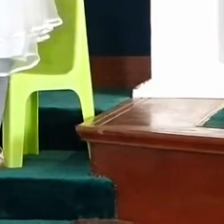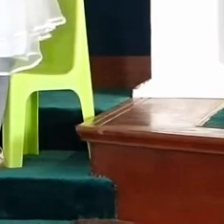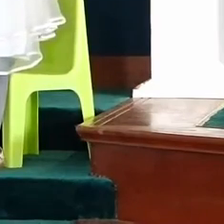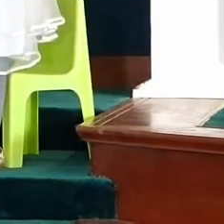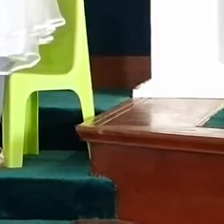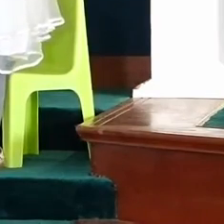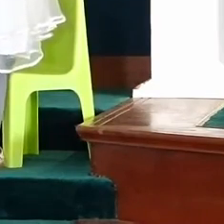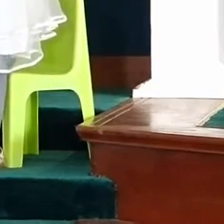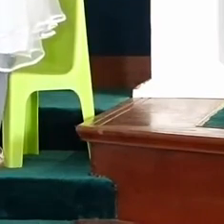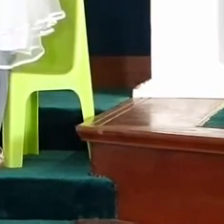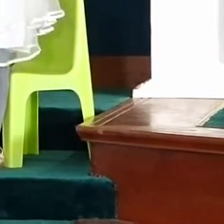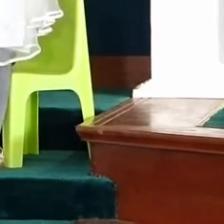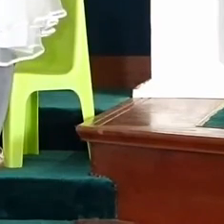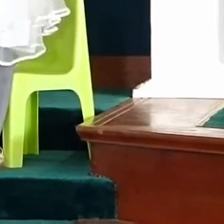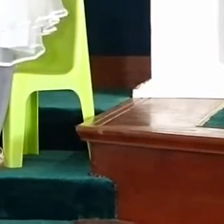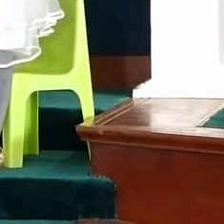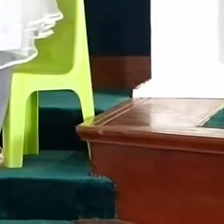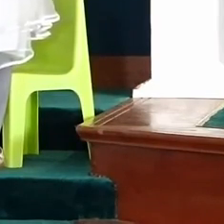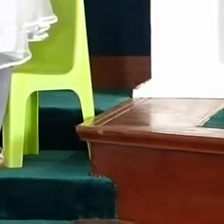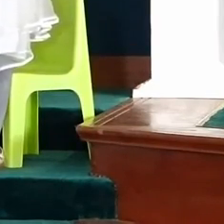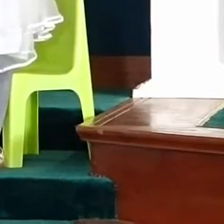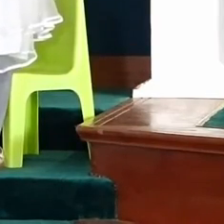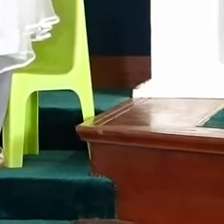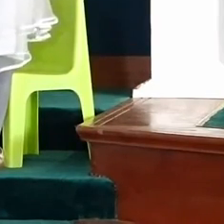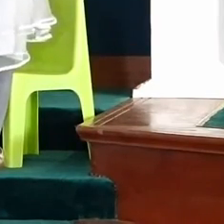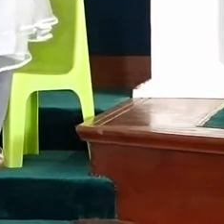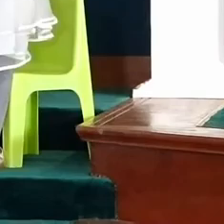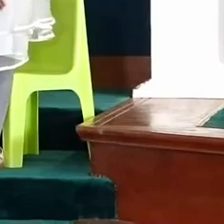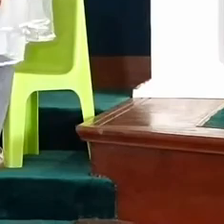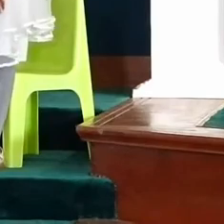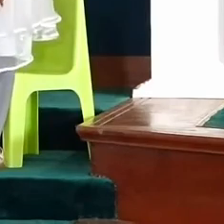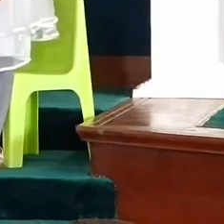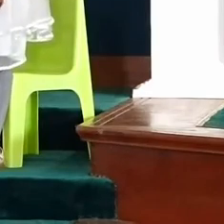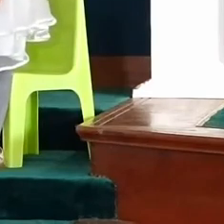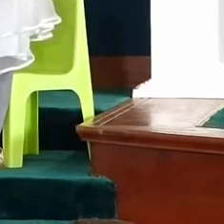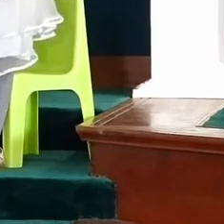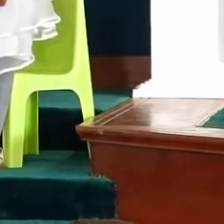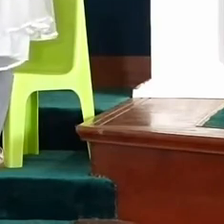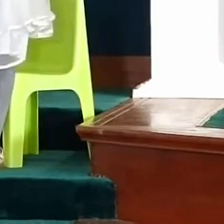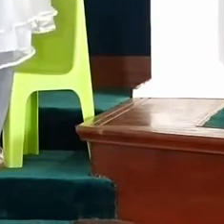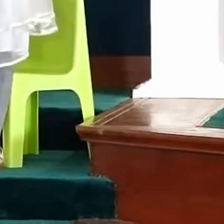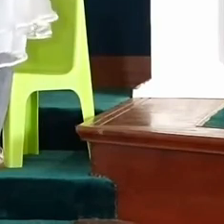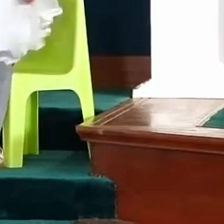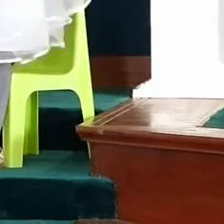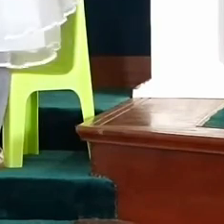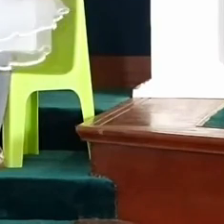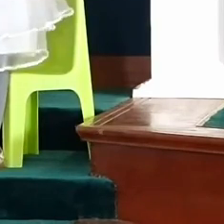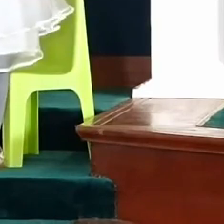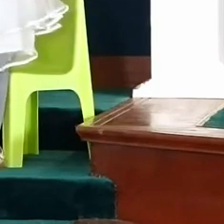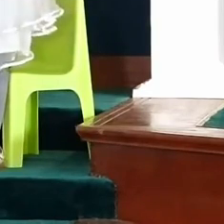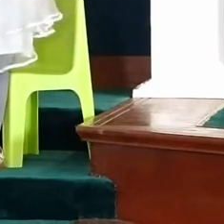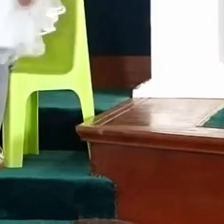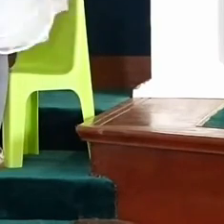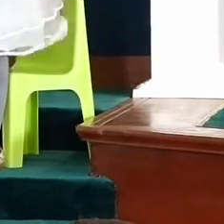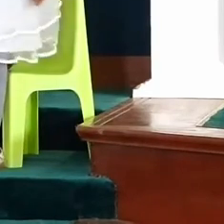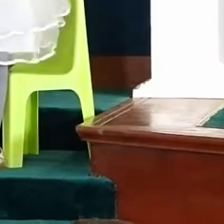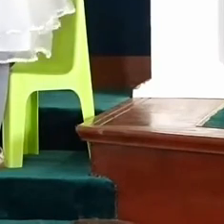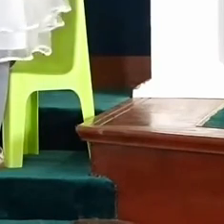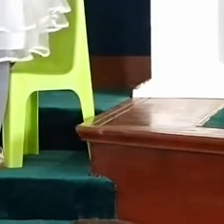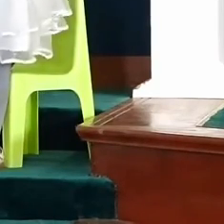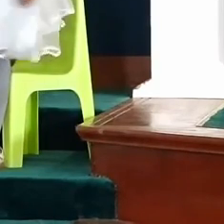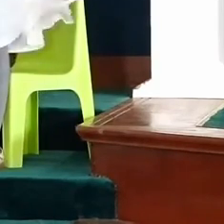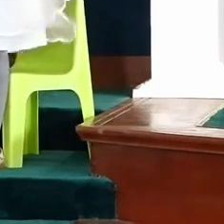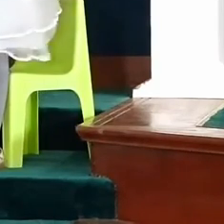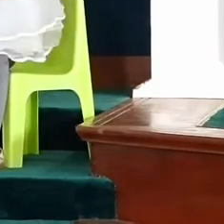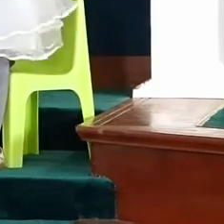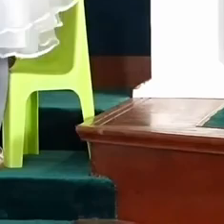do. I took off the old robe and put on a new. I found a new